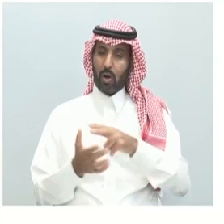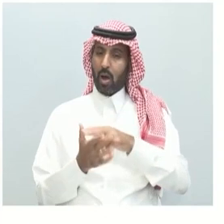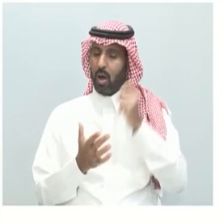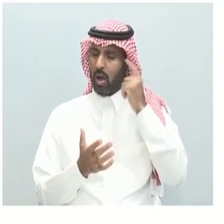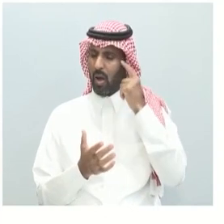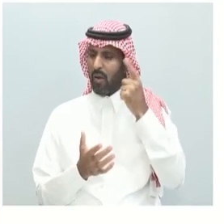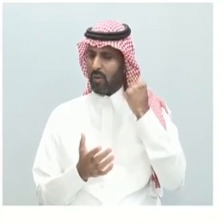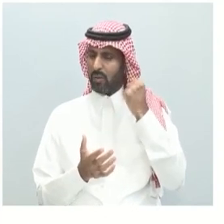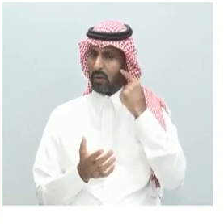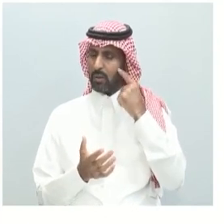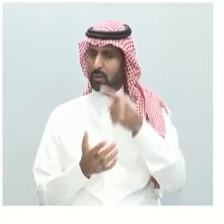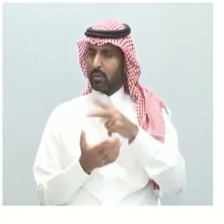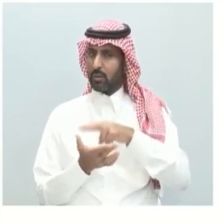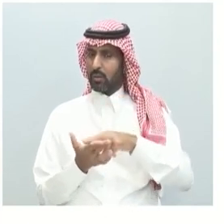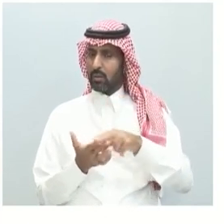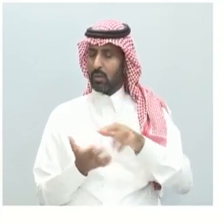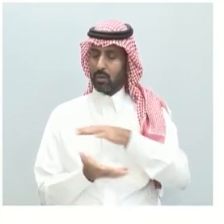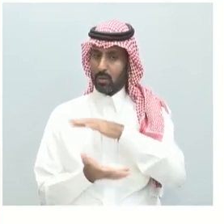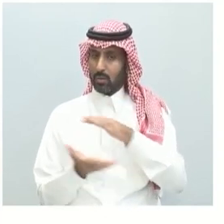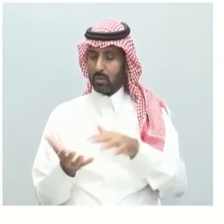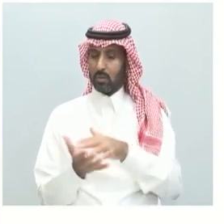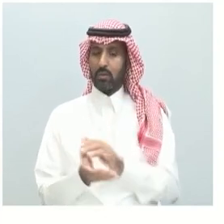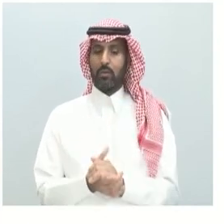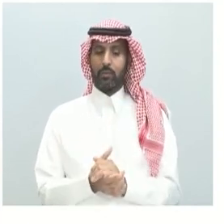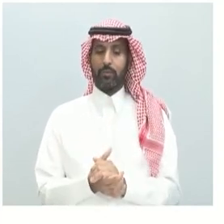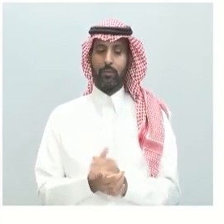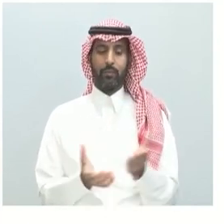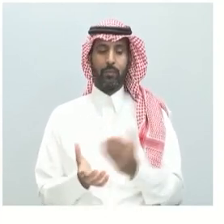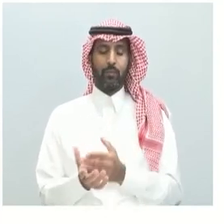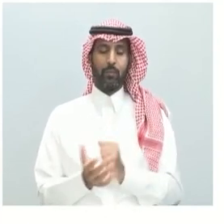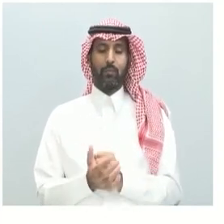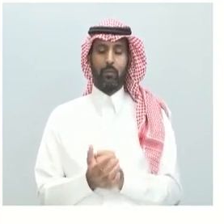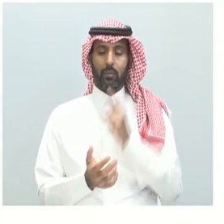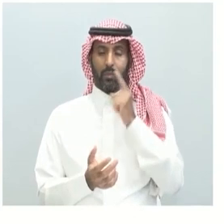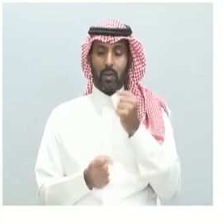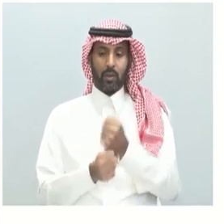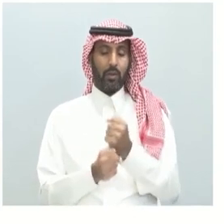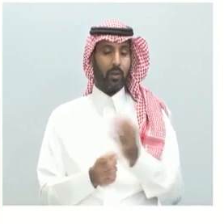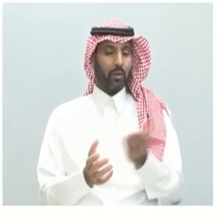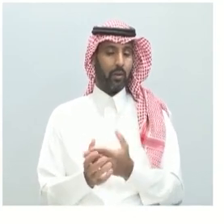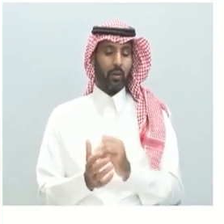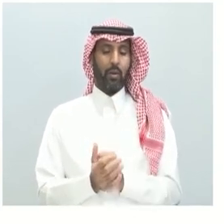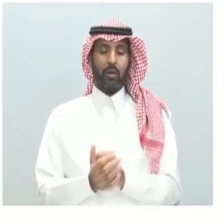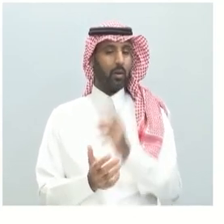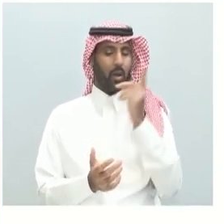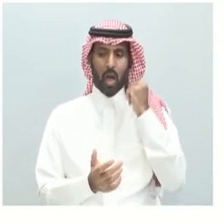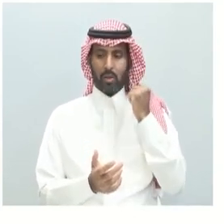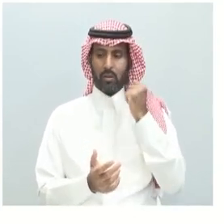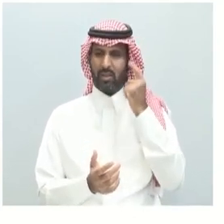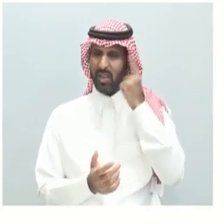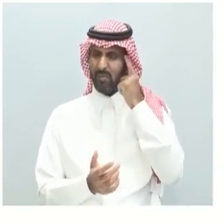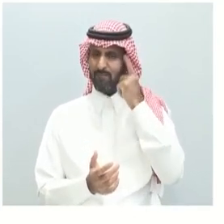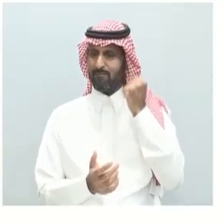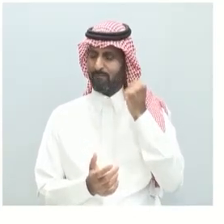understand. The scientists, the cause of the problem, and the verb here, not